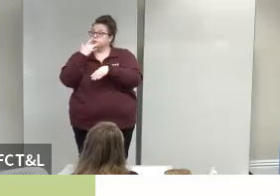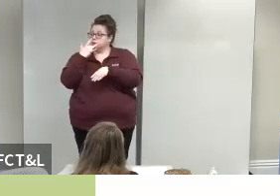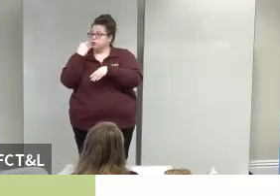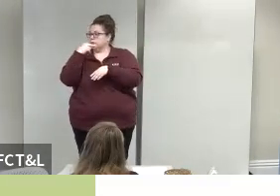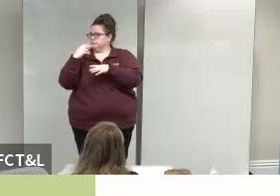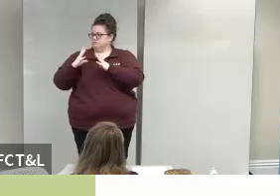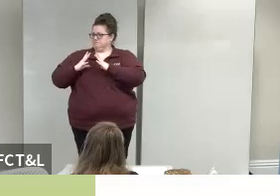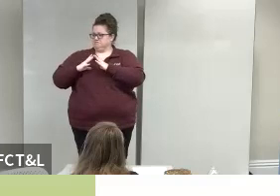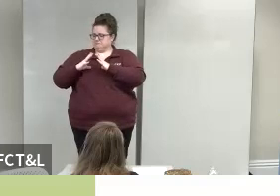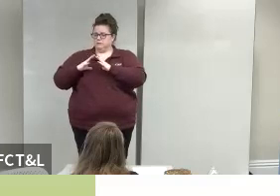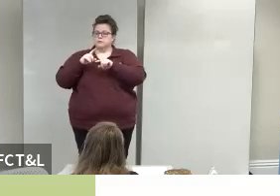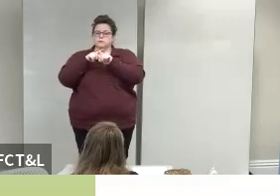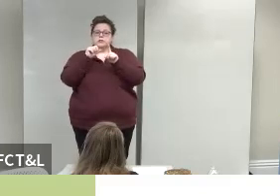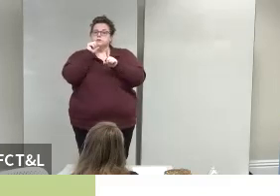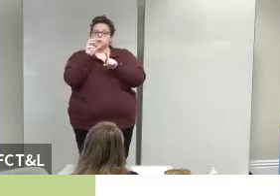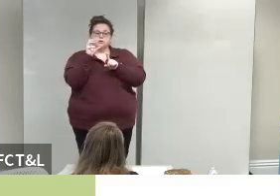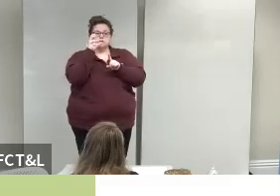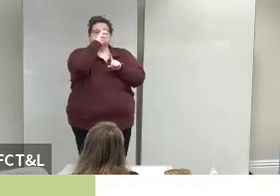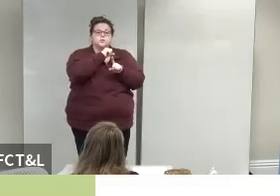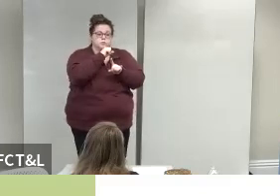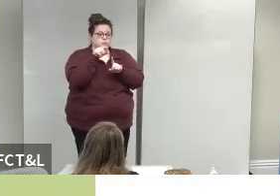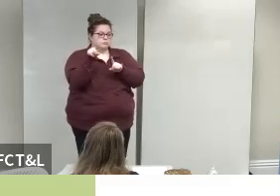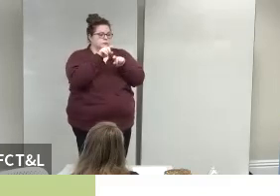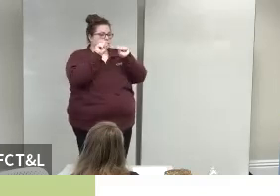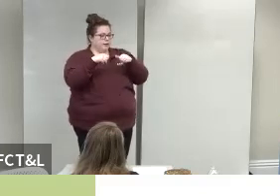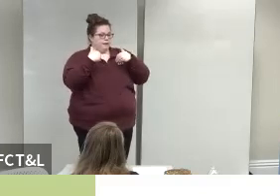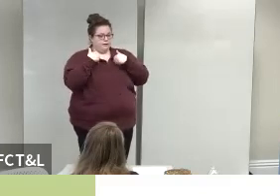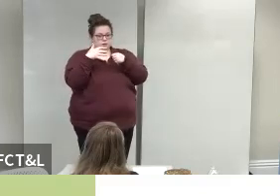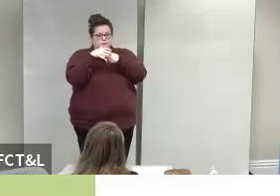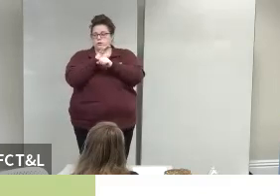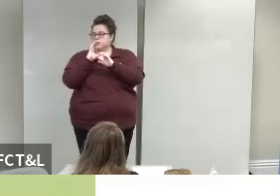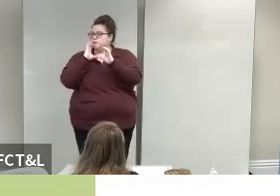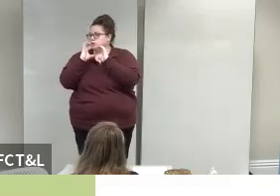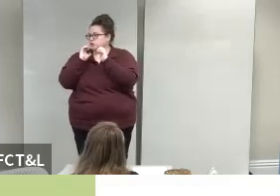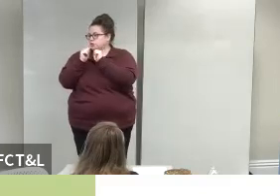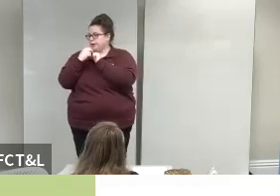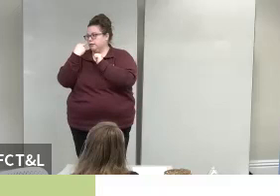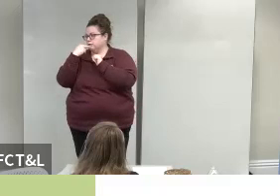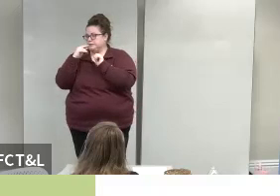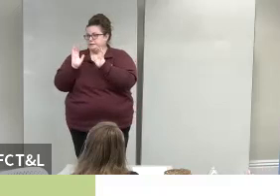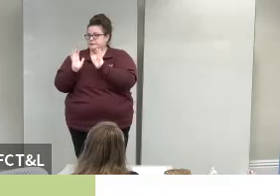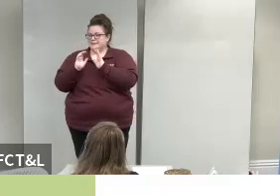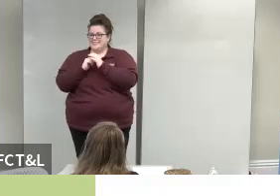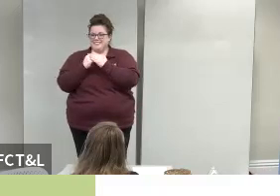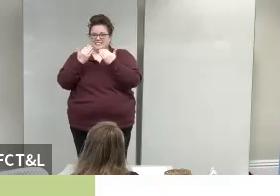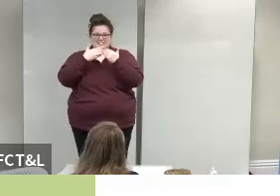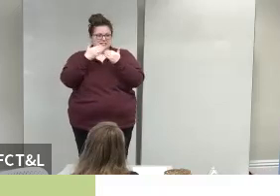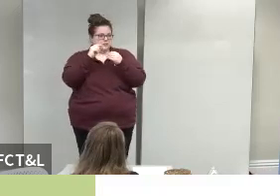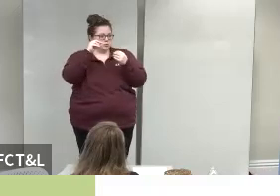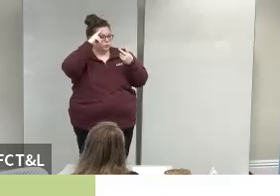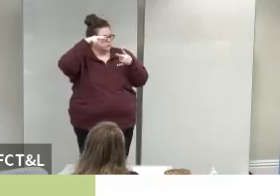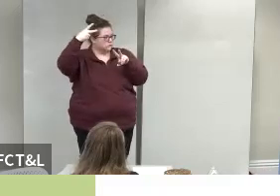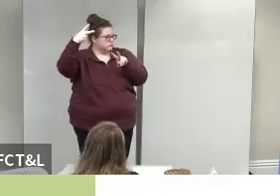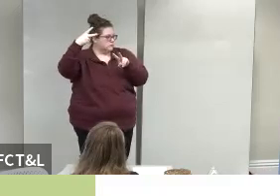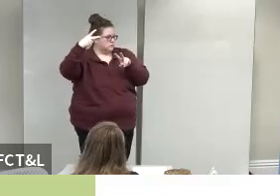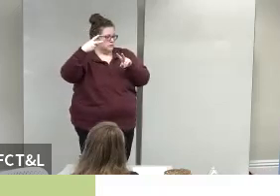on a lot sometimes. If they prefer to lip read, that's fine, but don't assume that they do, or that they have, and don't assume if they do that they have